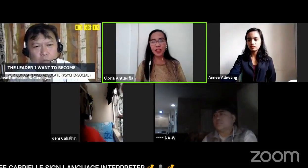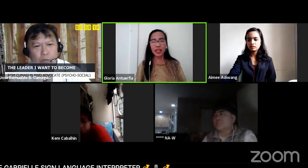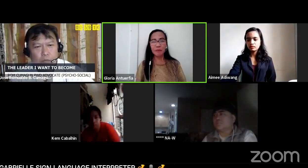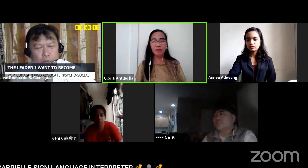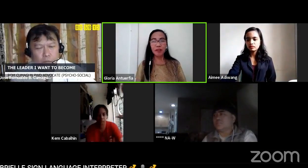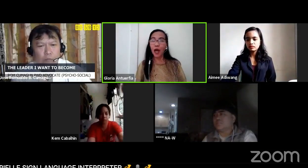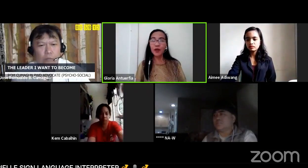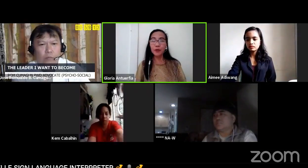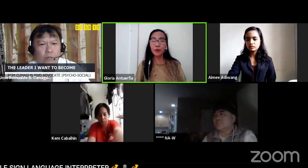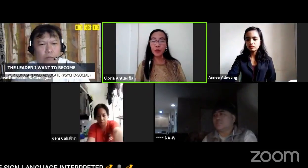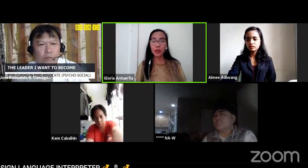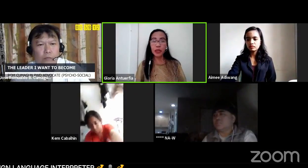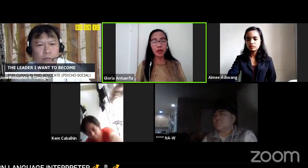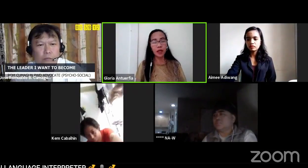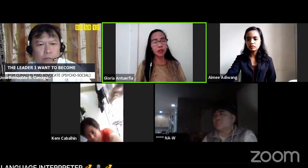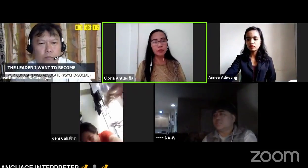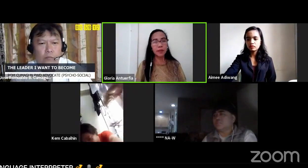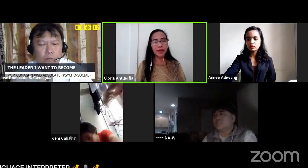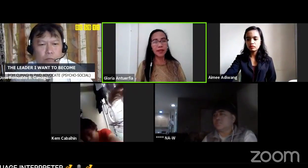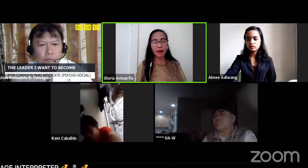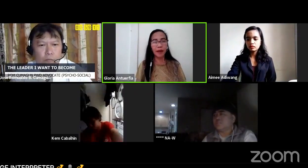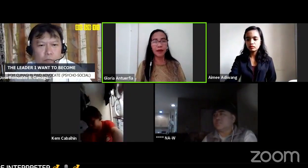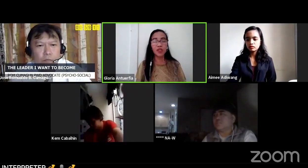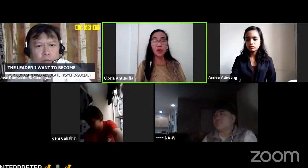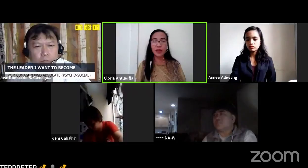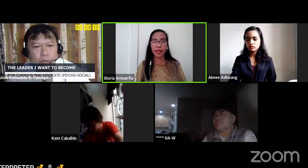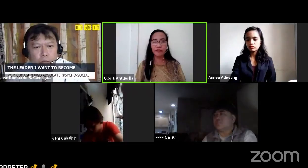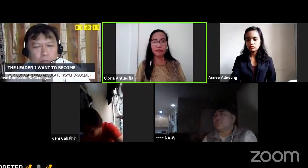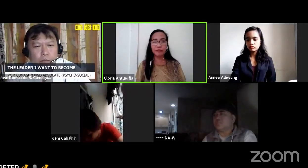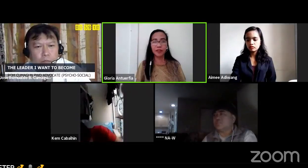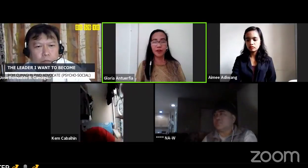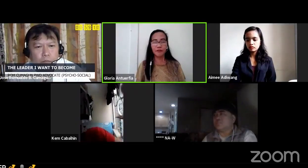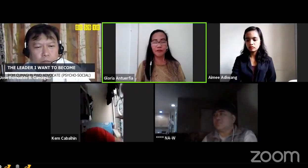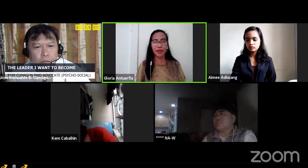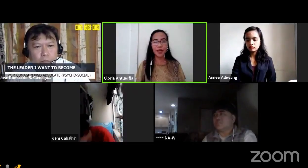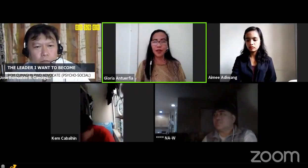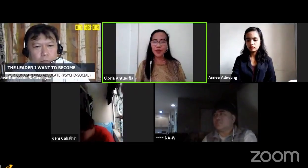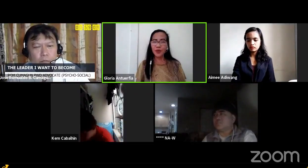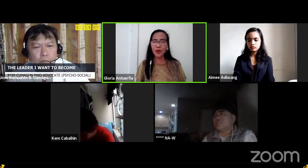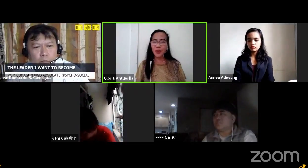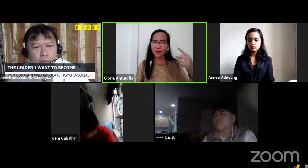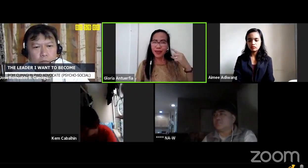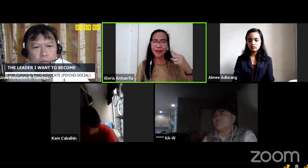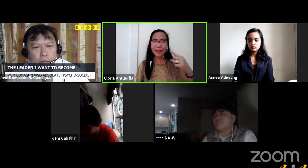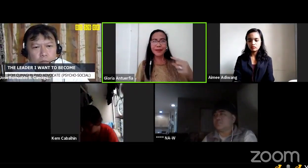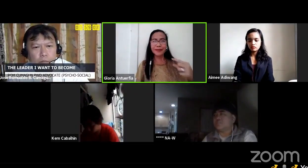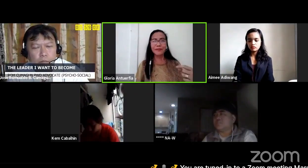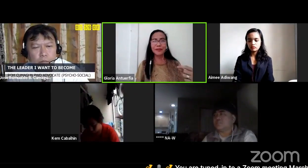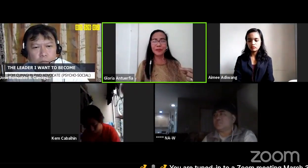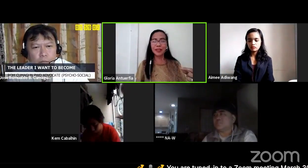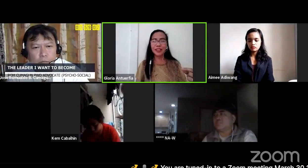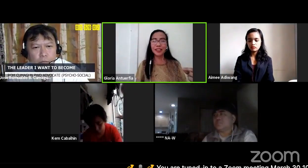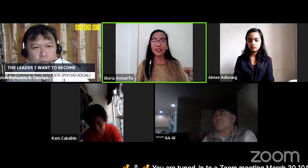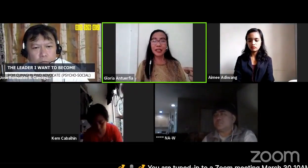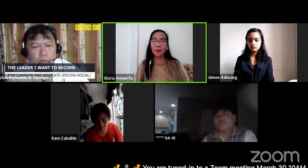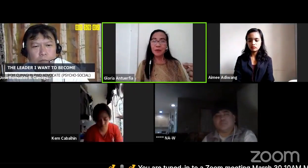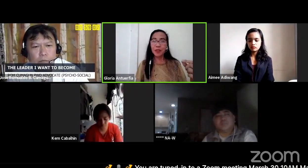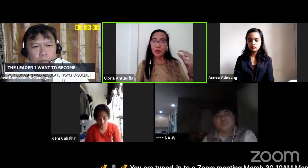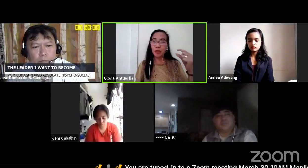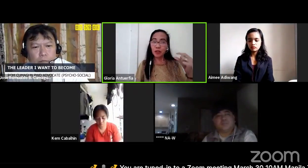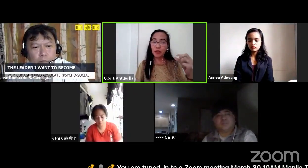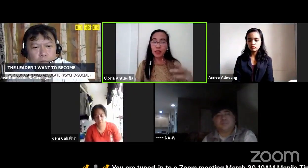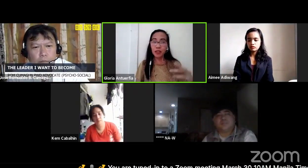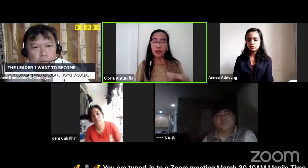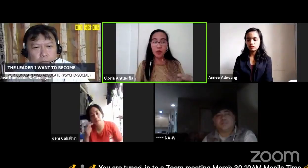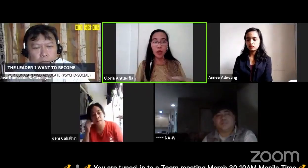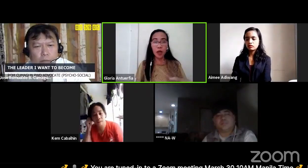to mention about we encounter many clients for them in the office. So I got a hard time for this